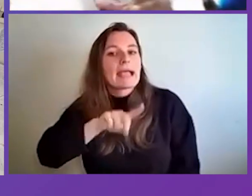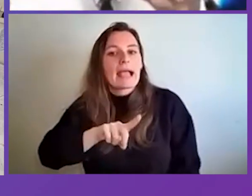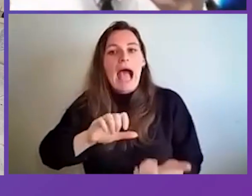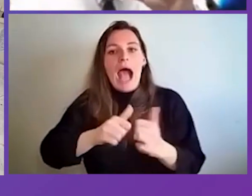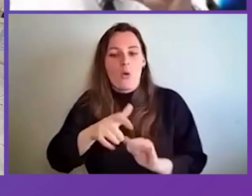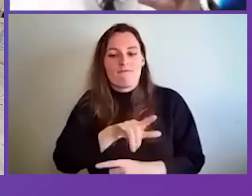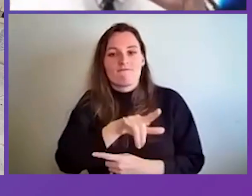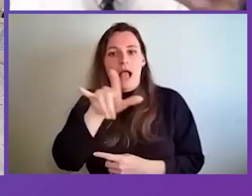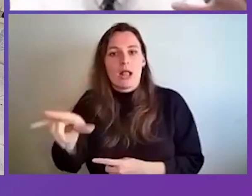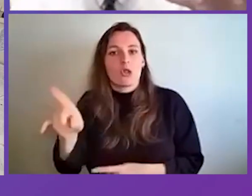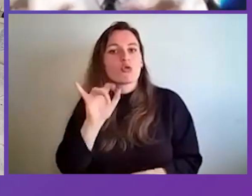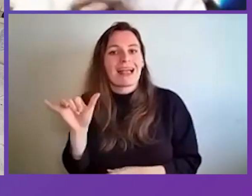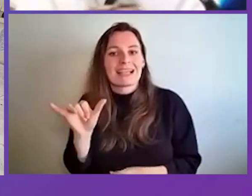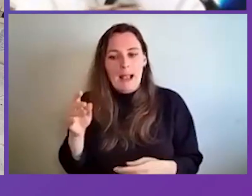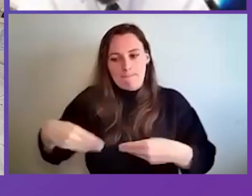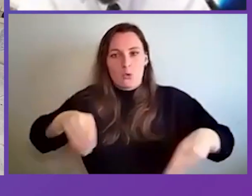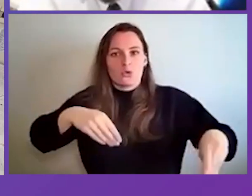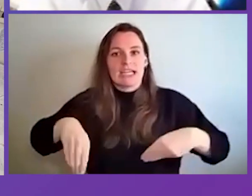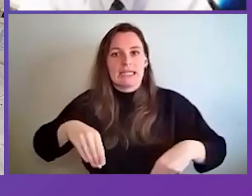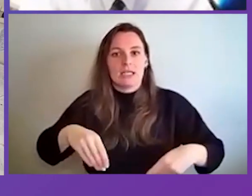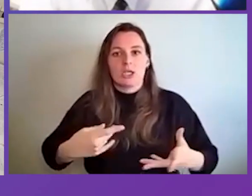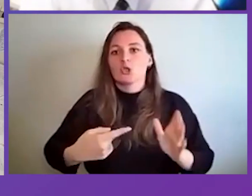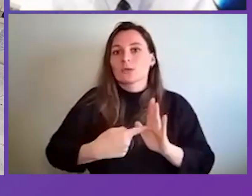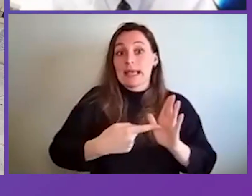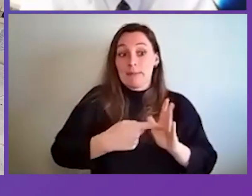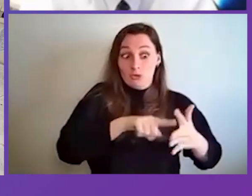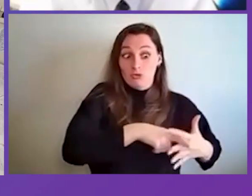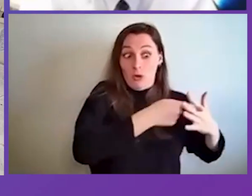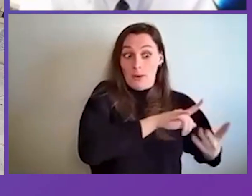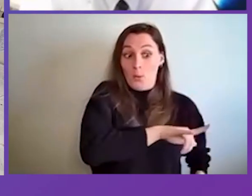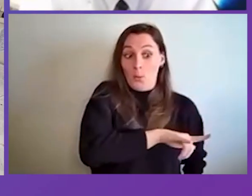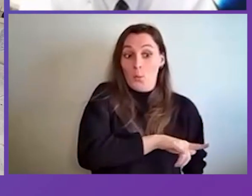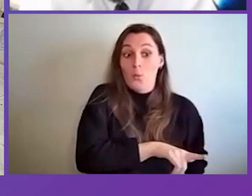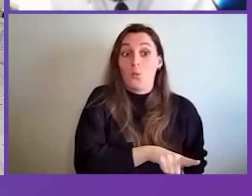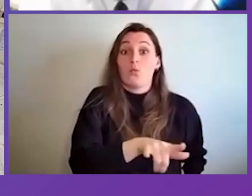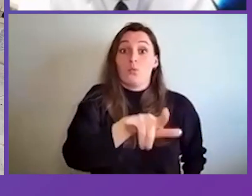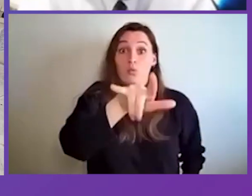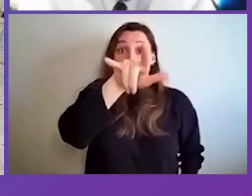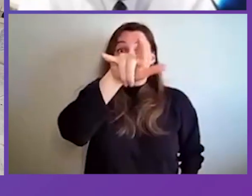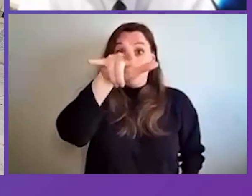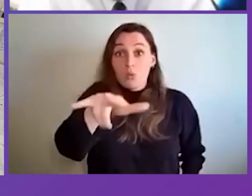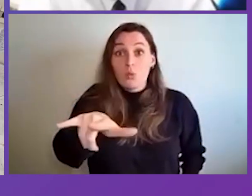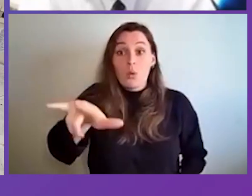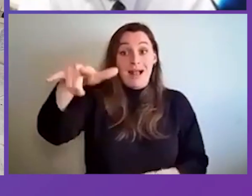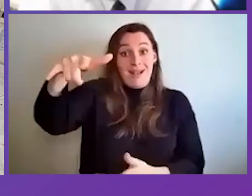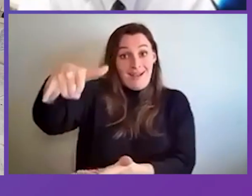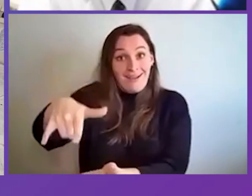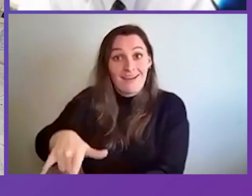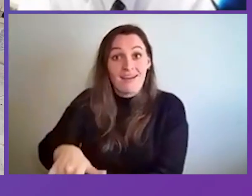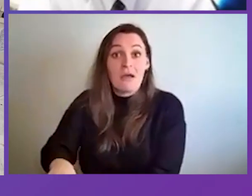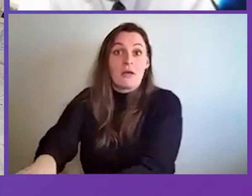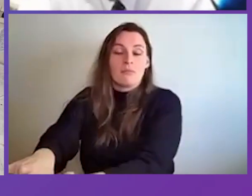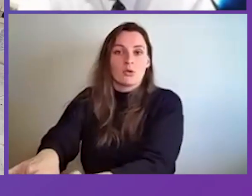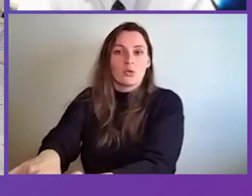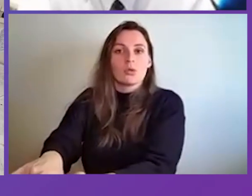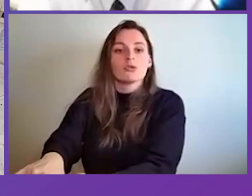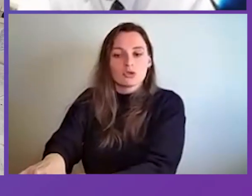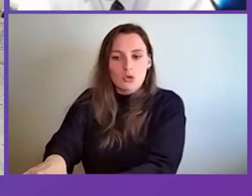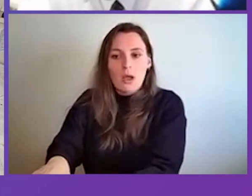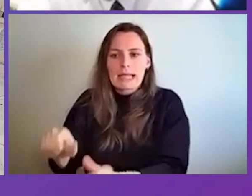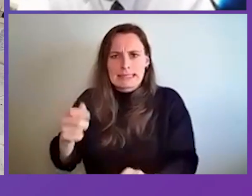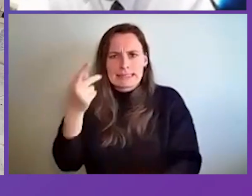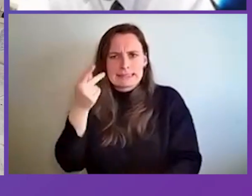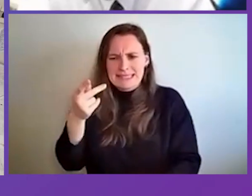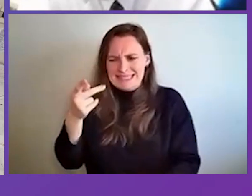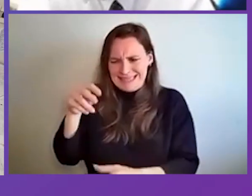turbulence, and landing to test different ways of securing different types